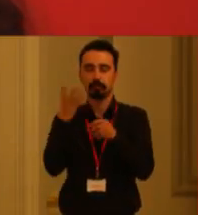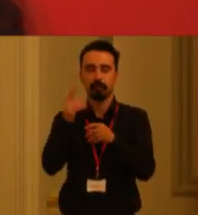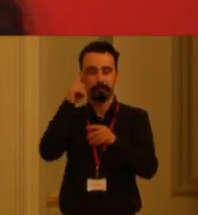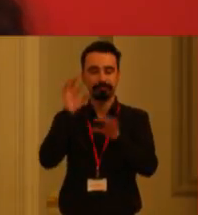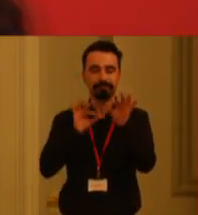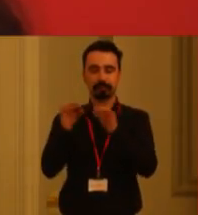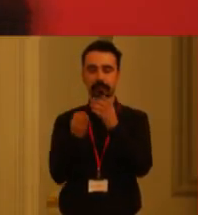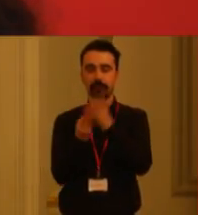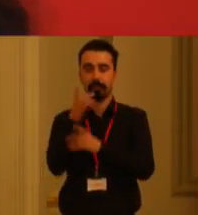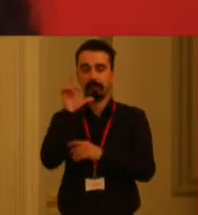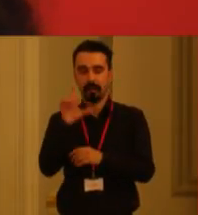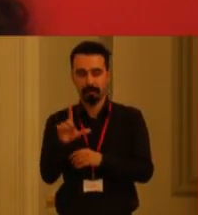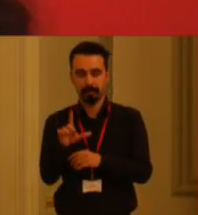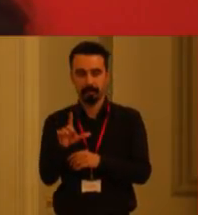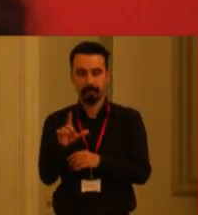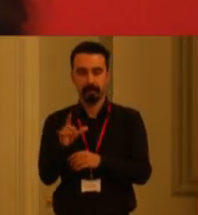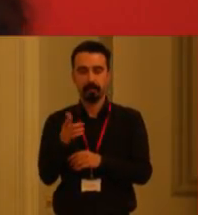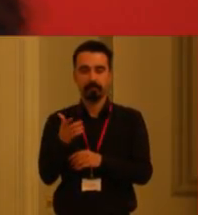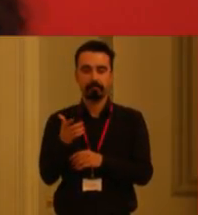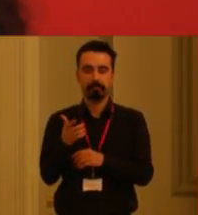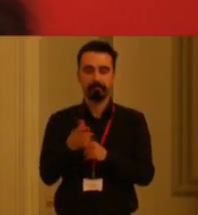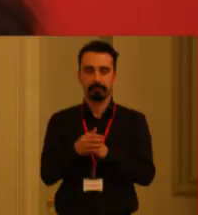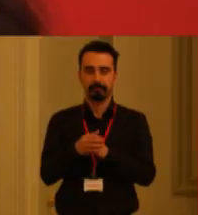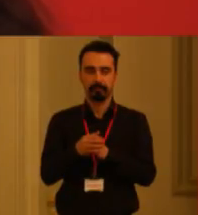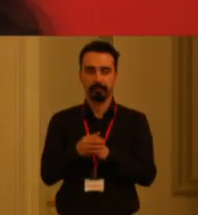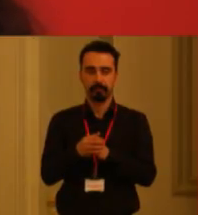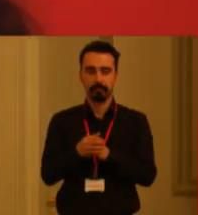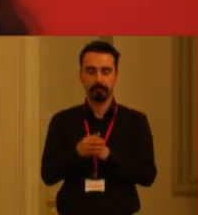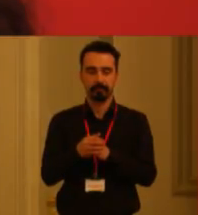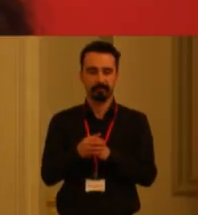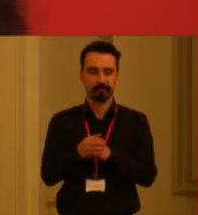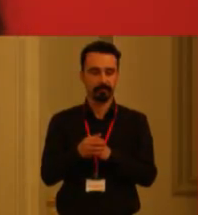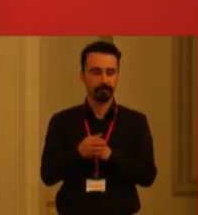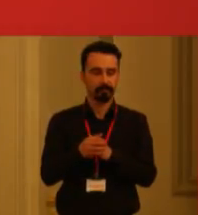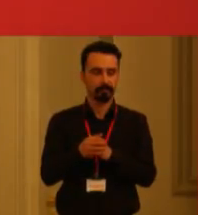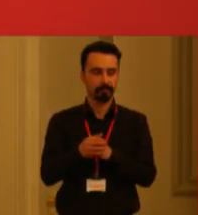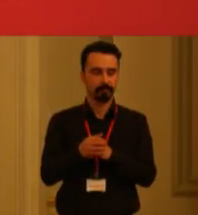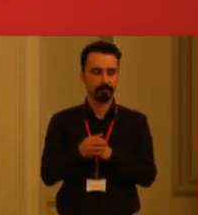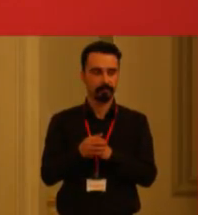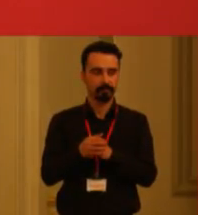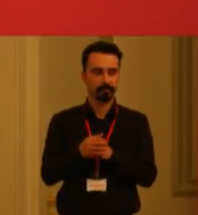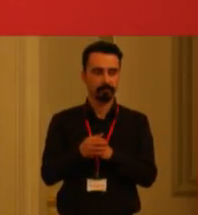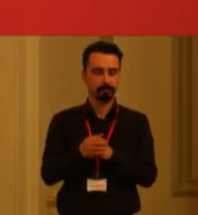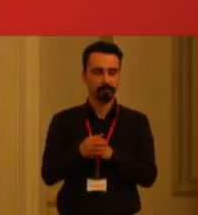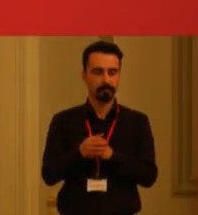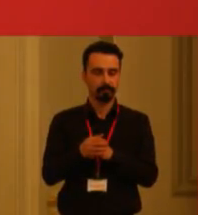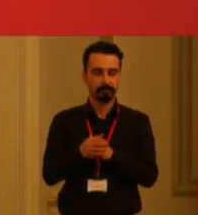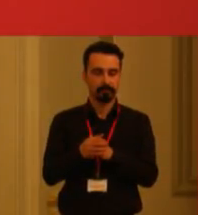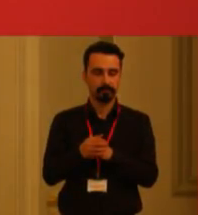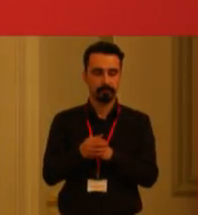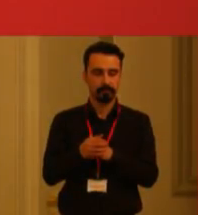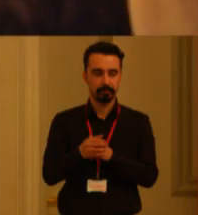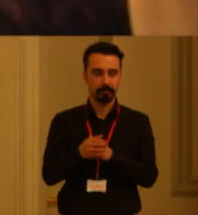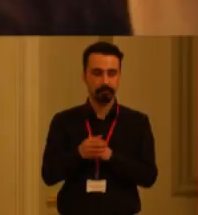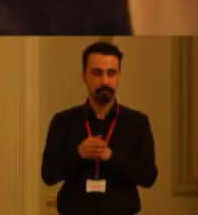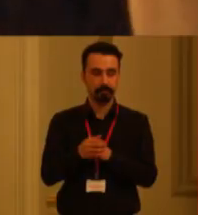we have to think of mechanisms to make them more active in the decision-making process if those are the media where they are more active. So